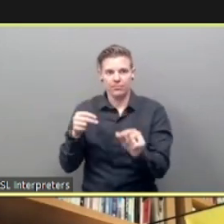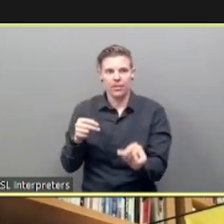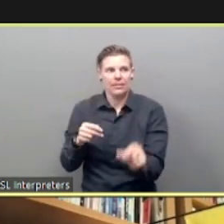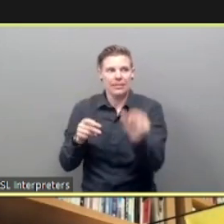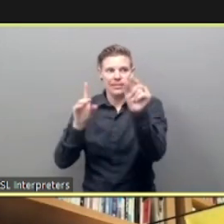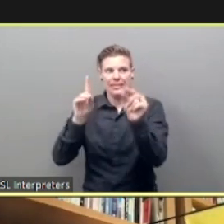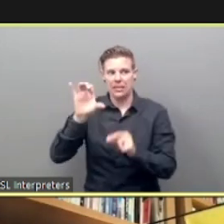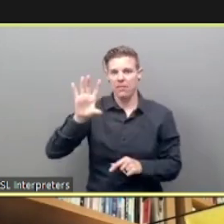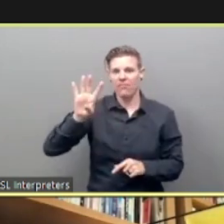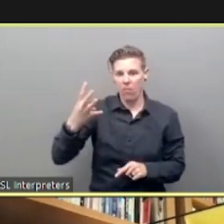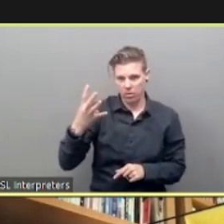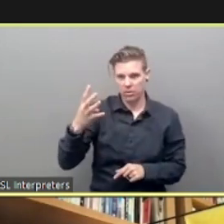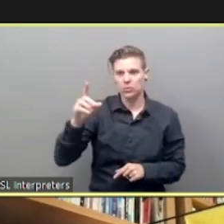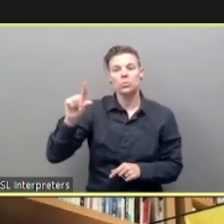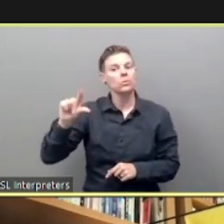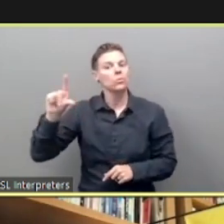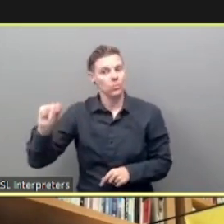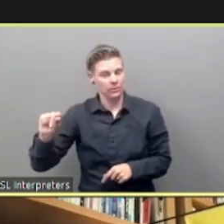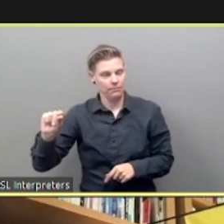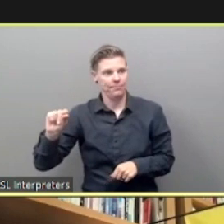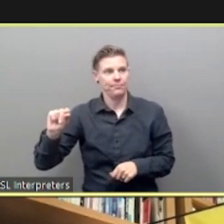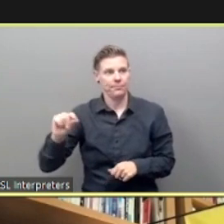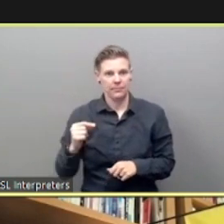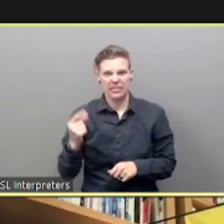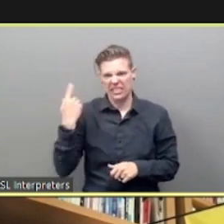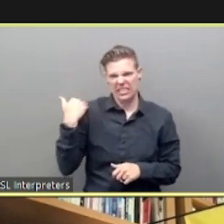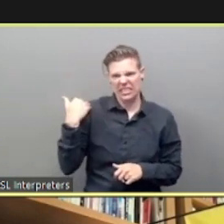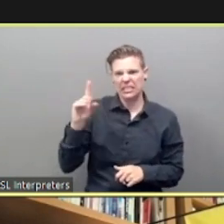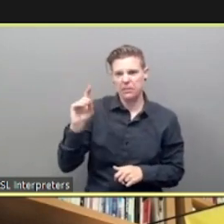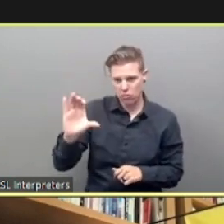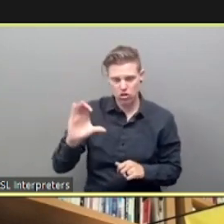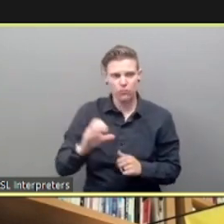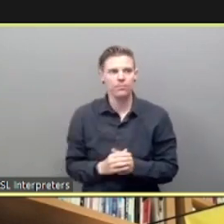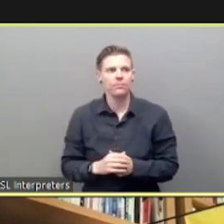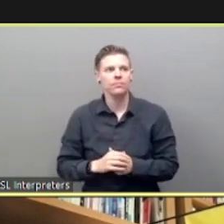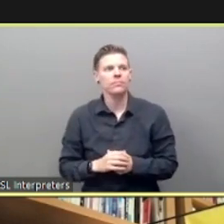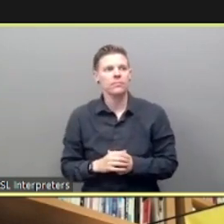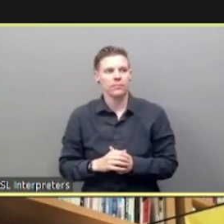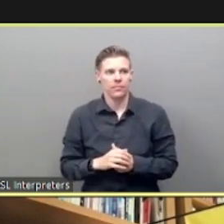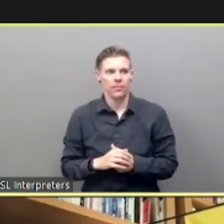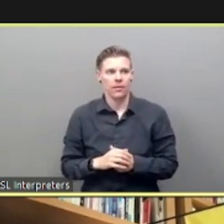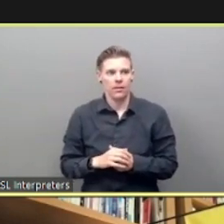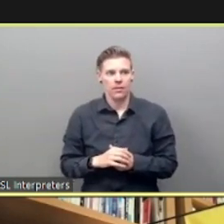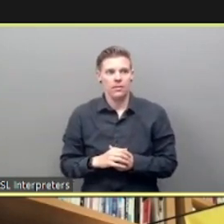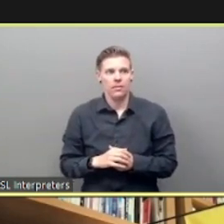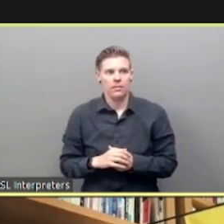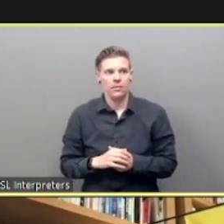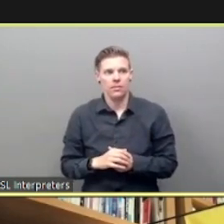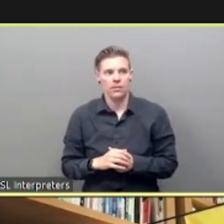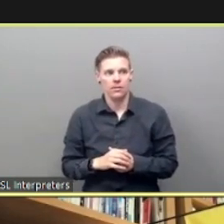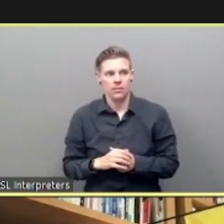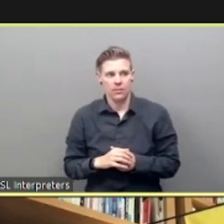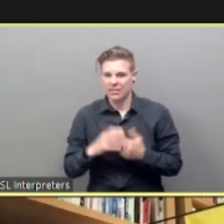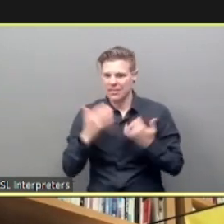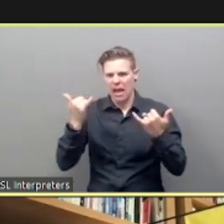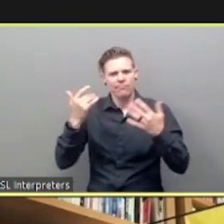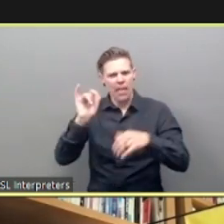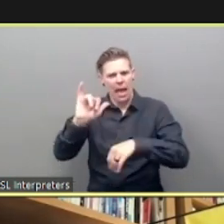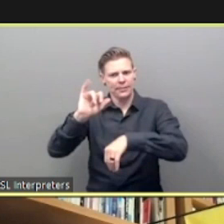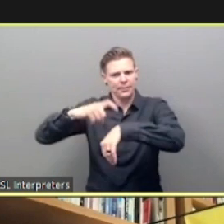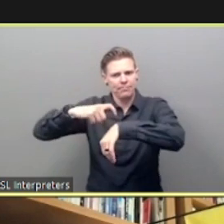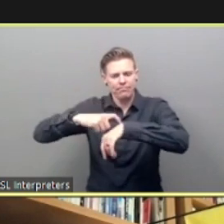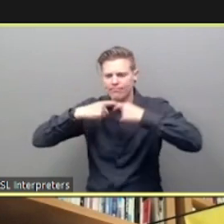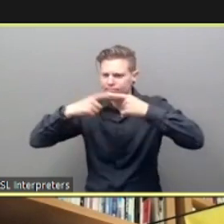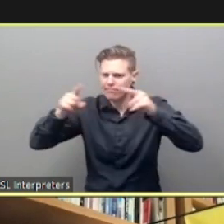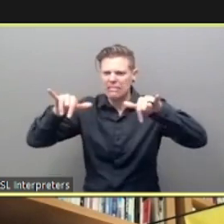think the official public health order was December 9th when we enacted crisis standards of care. We were at a peak. And I think it's